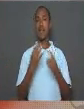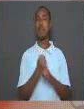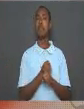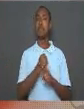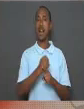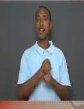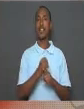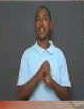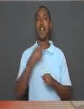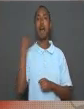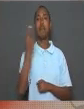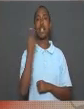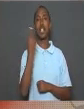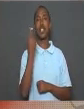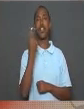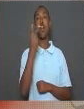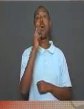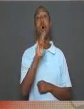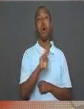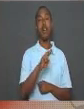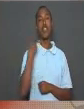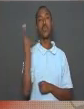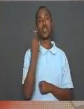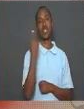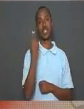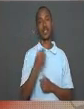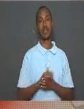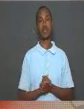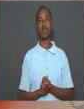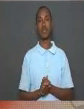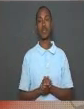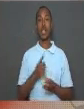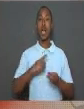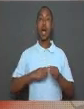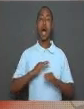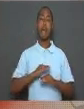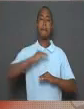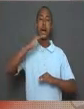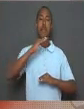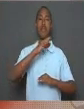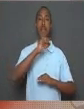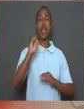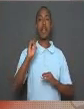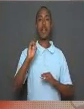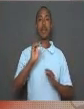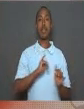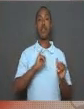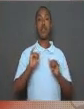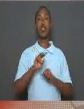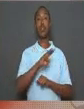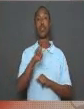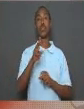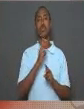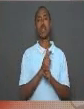practical applications or uses above and beyond those that